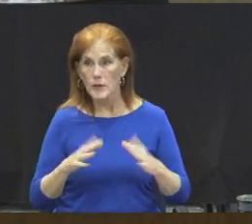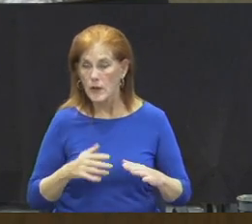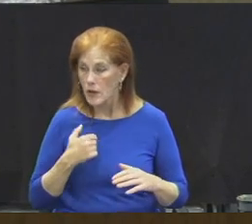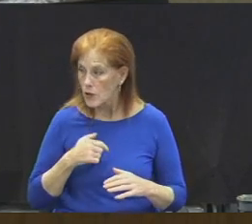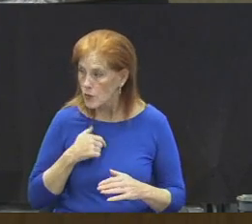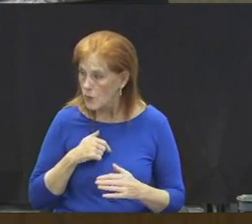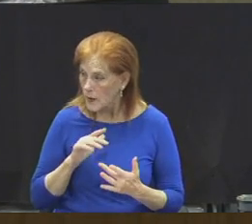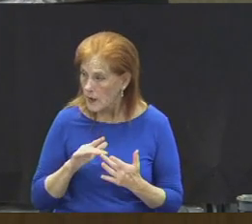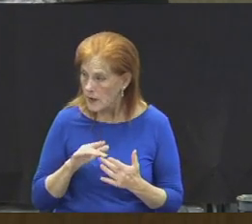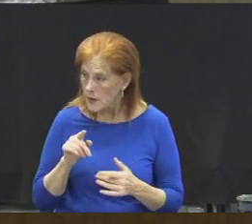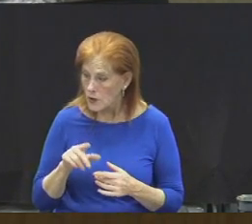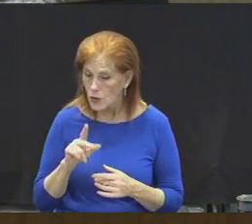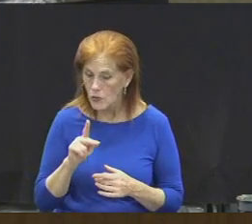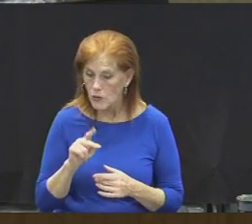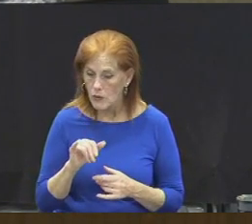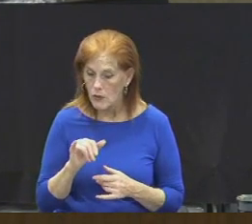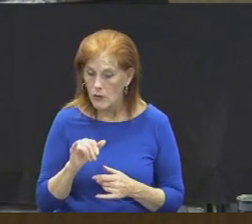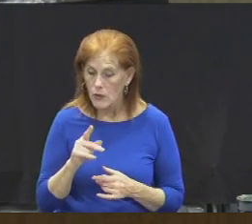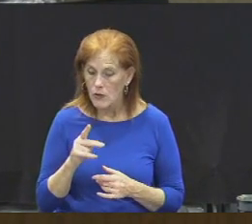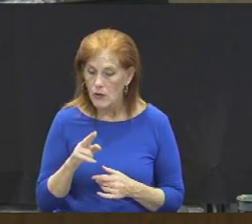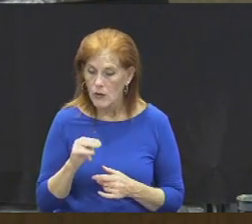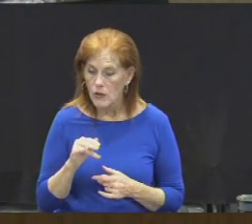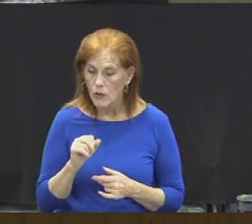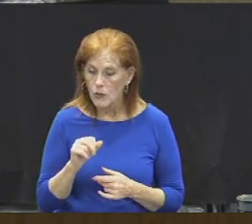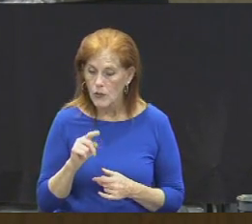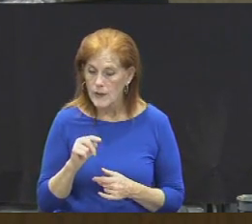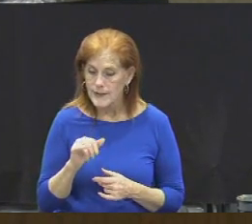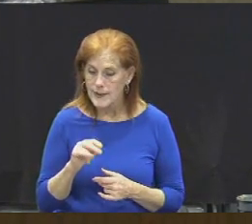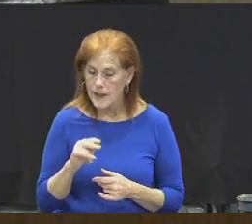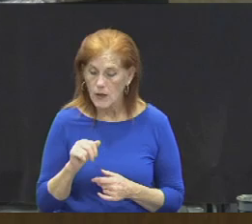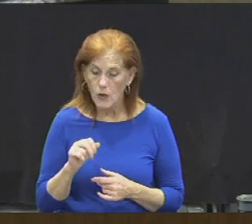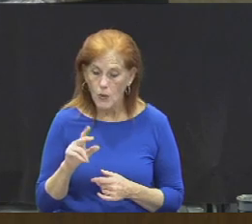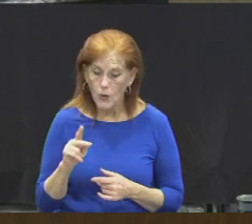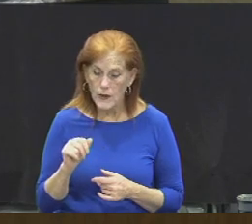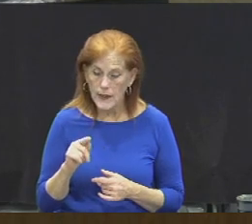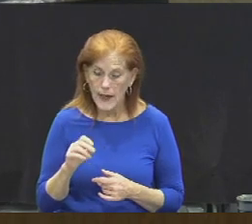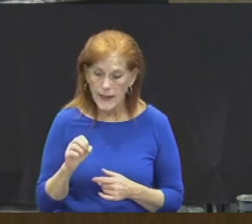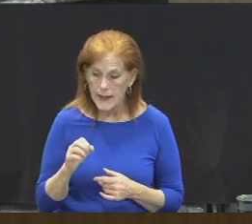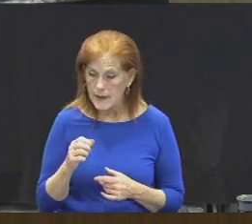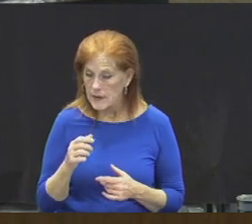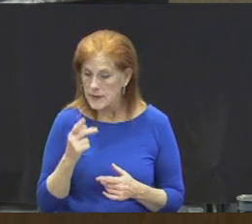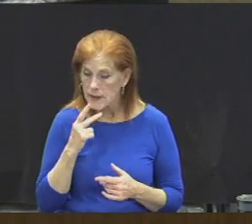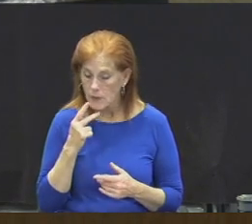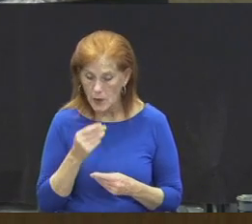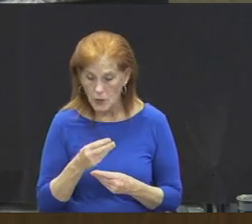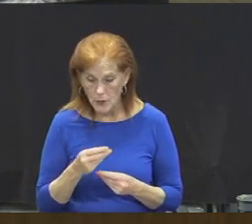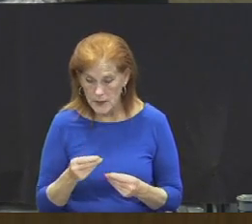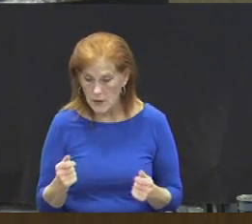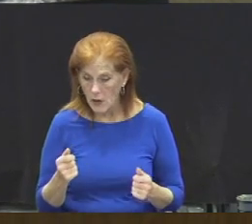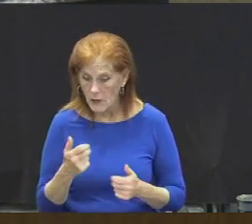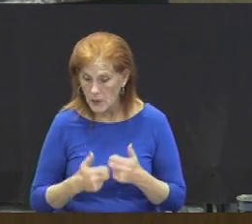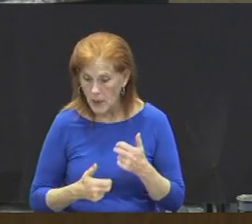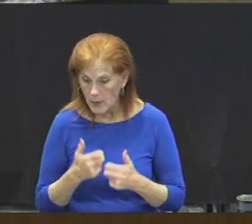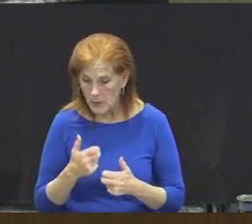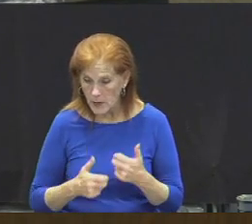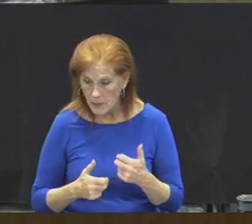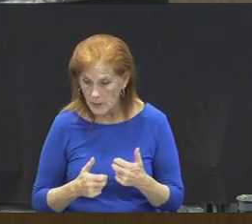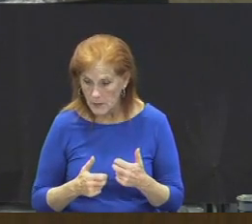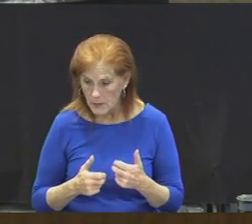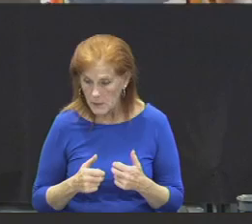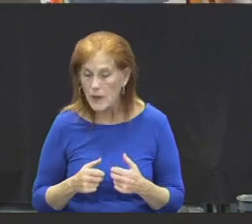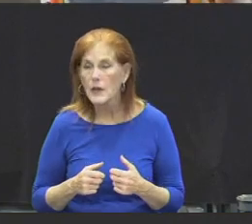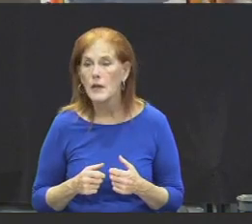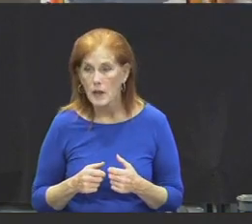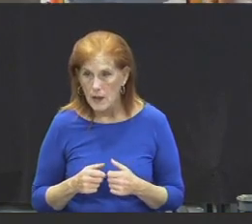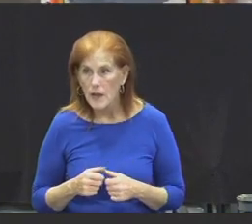to see what we would need to do to kind of rectify a circumstance in terms of Yes. accessibility? Yeah, I'm